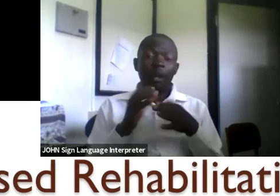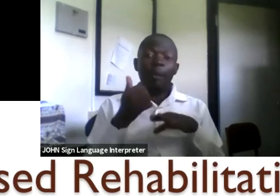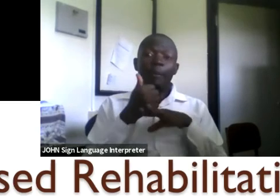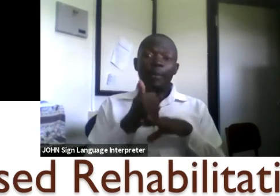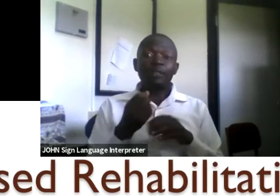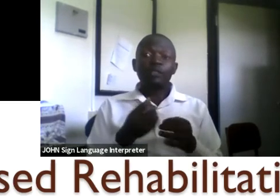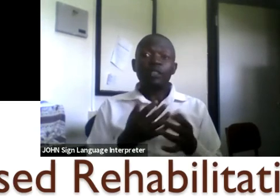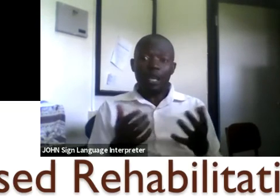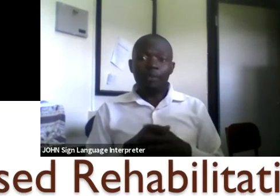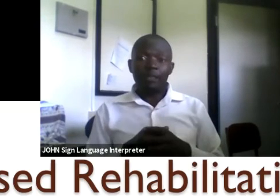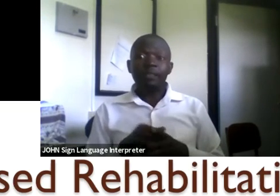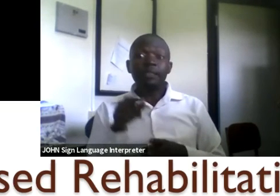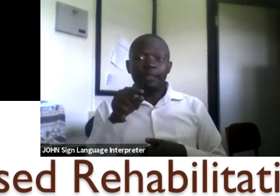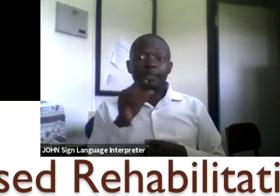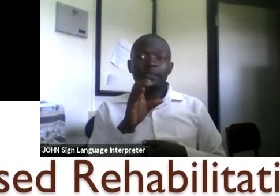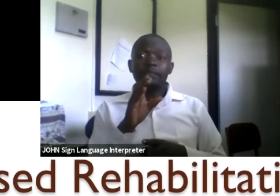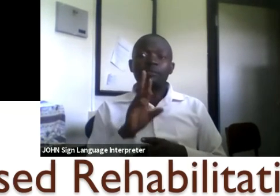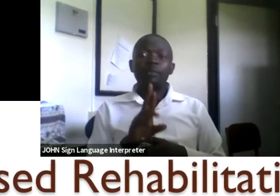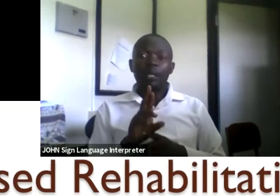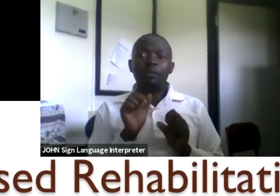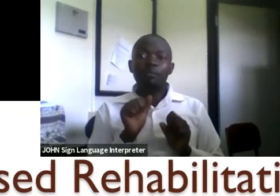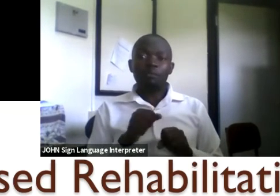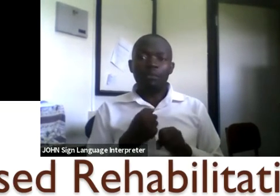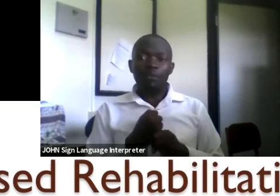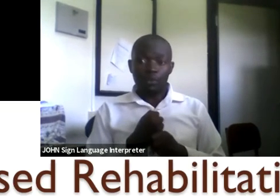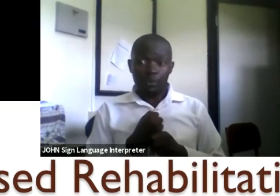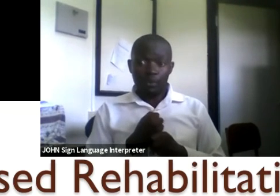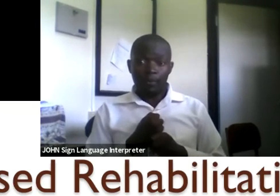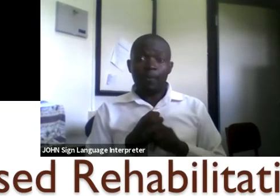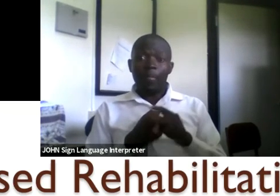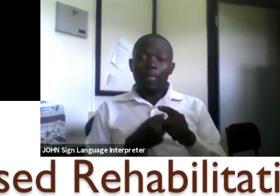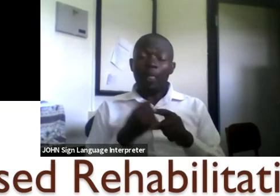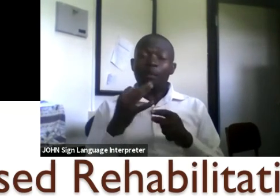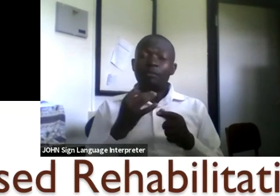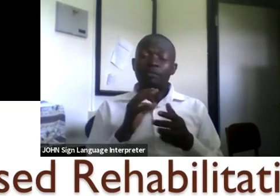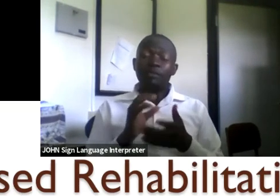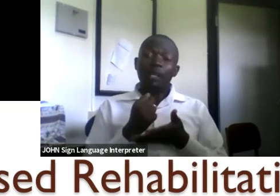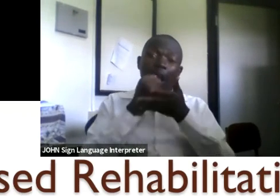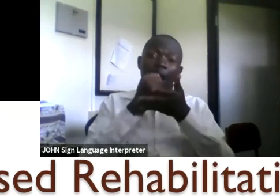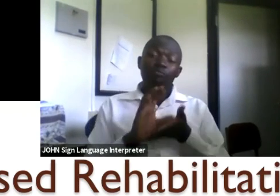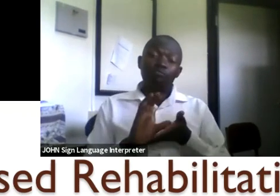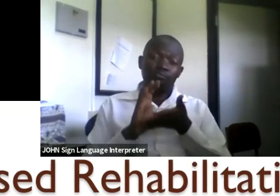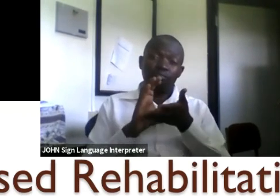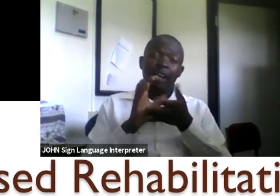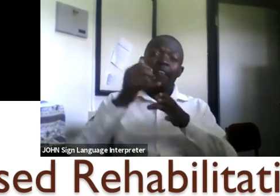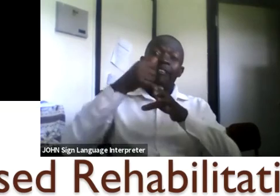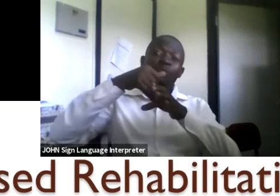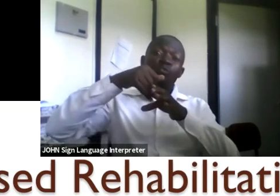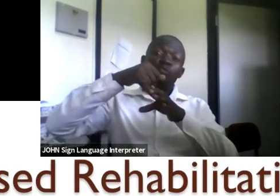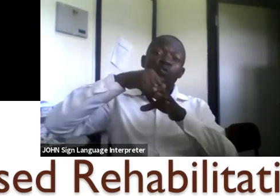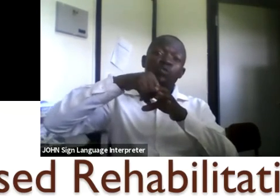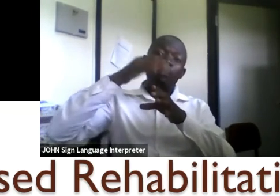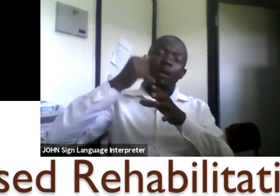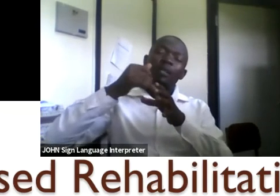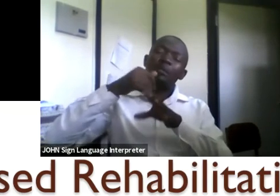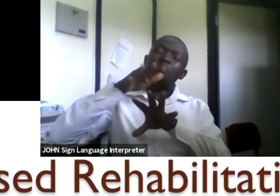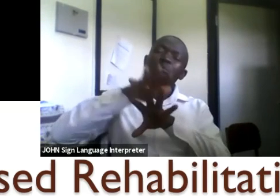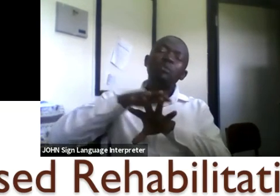do. Second is that it facilitated inclusion. Inclusion is something which we've been hearing